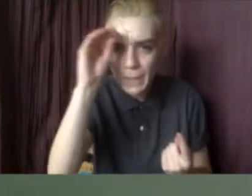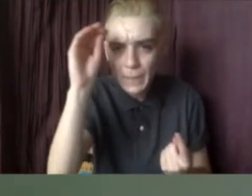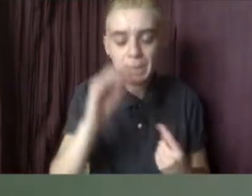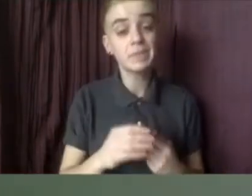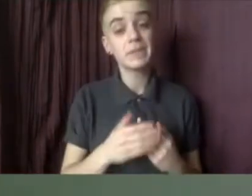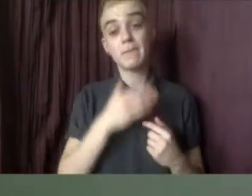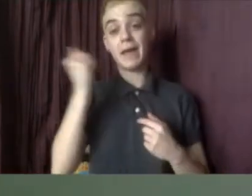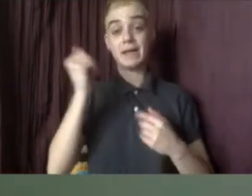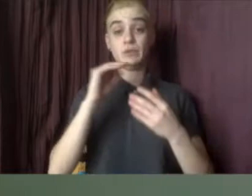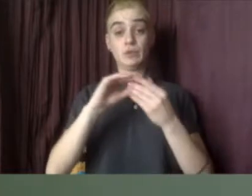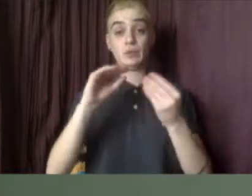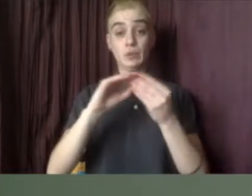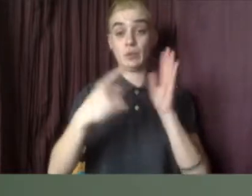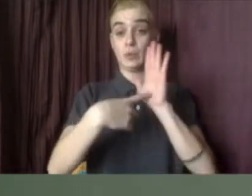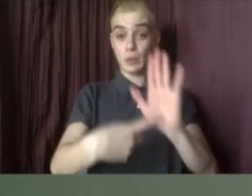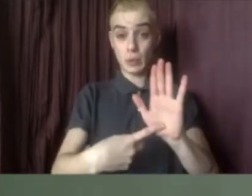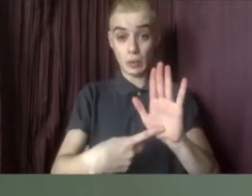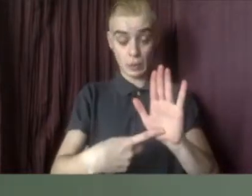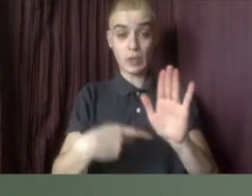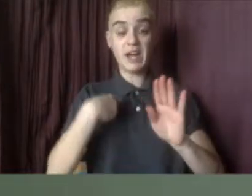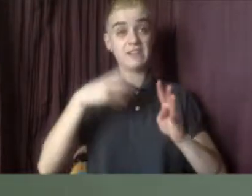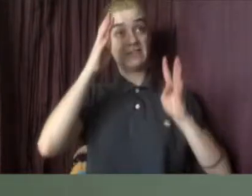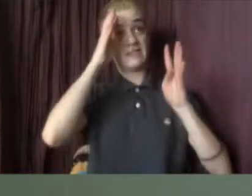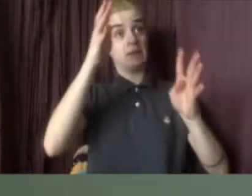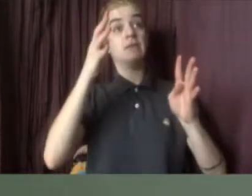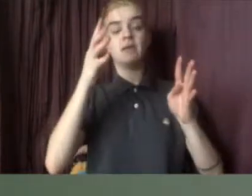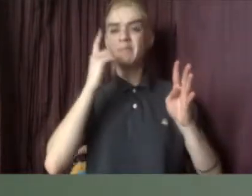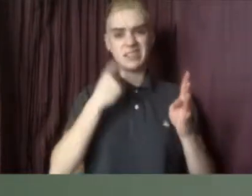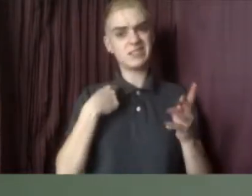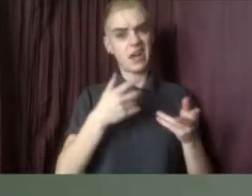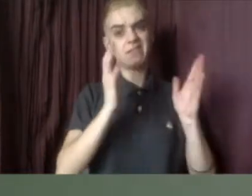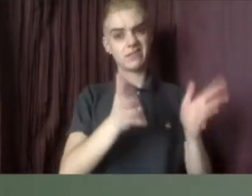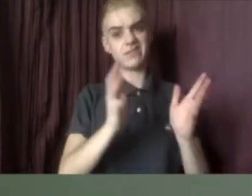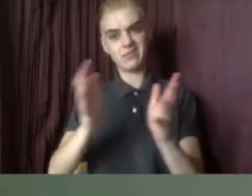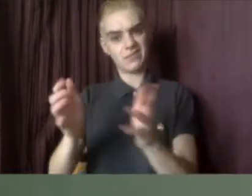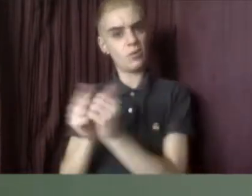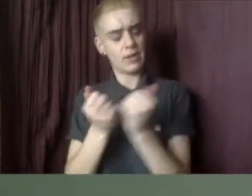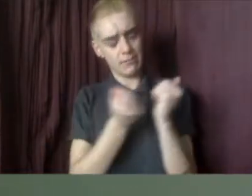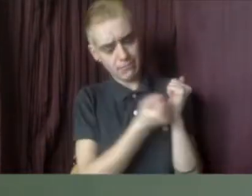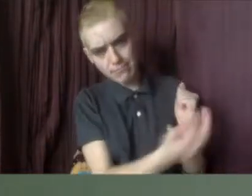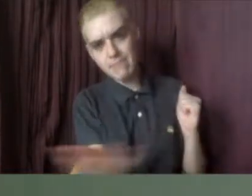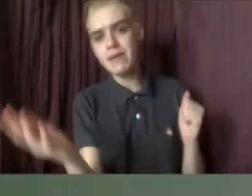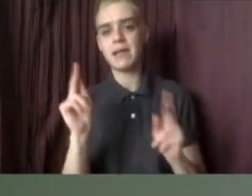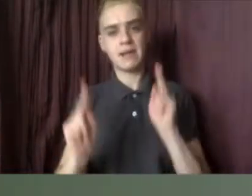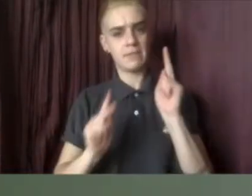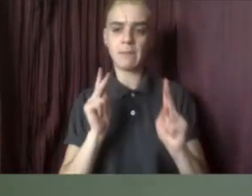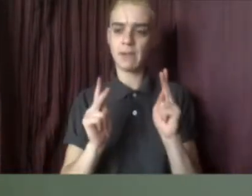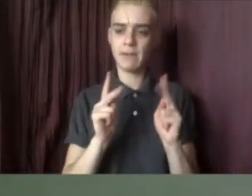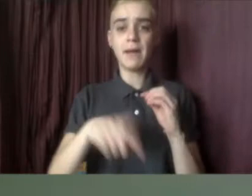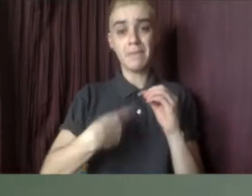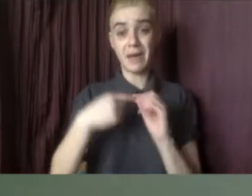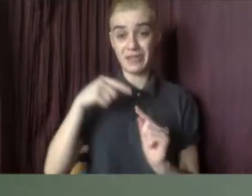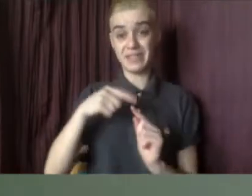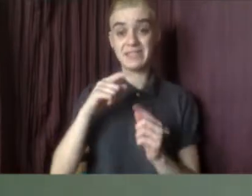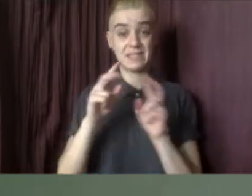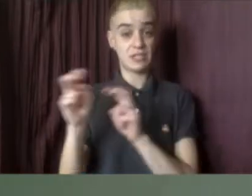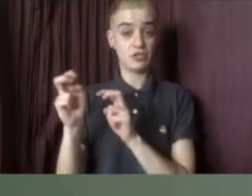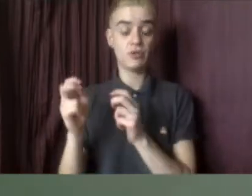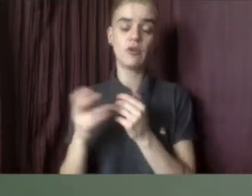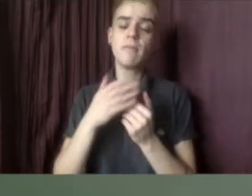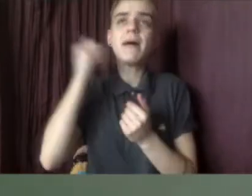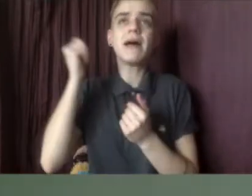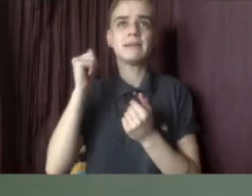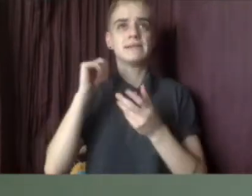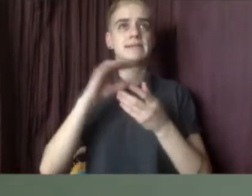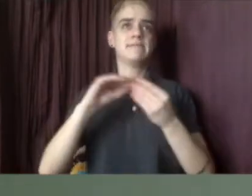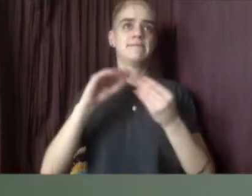out. And when I threw my back out, I experienced excruciating pain in my leg. And so I went to the doctor and I told them that